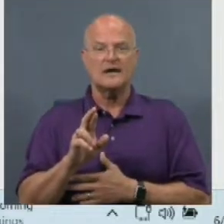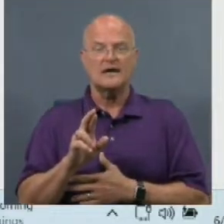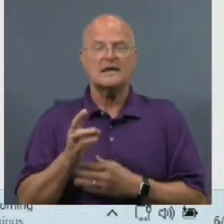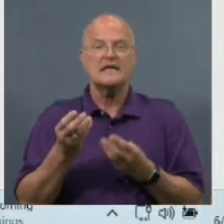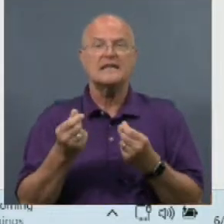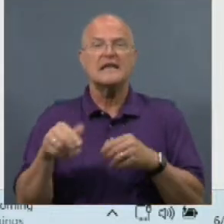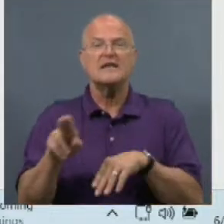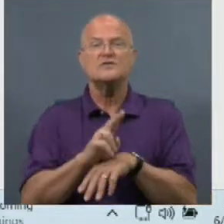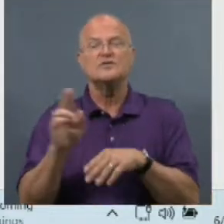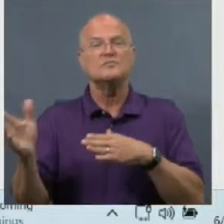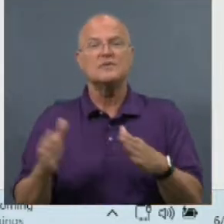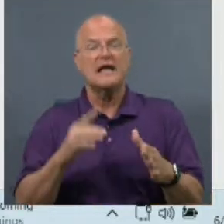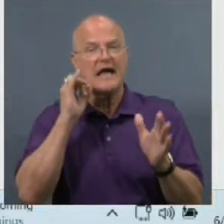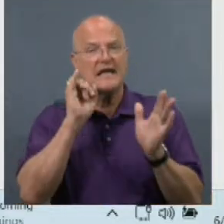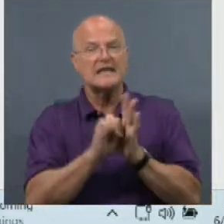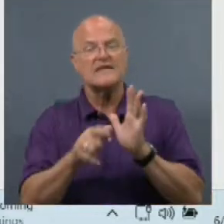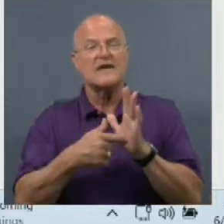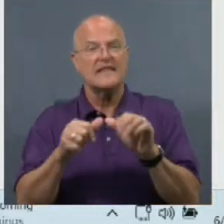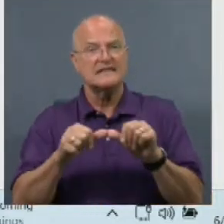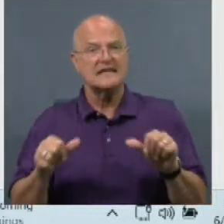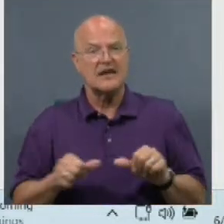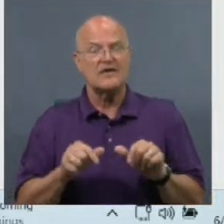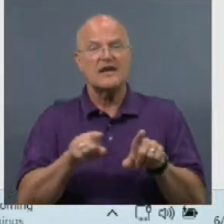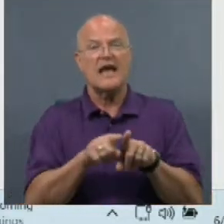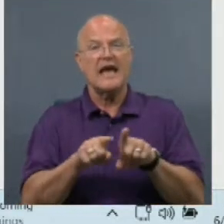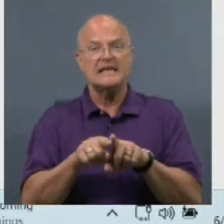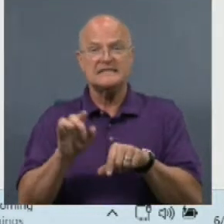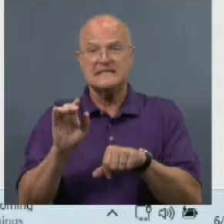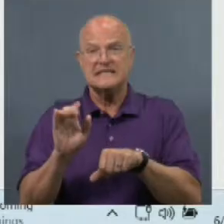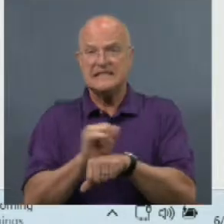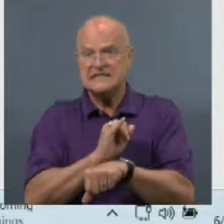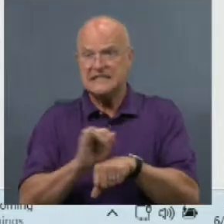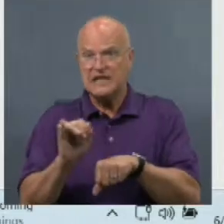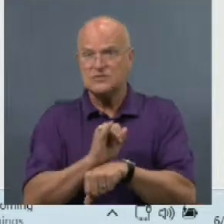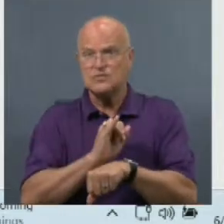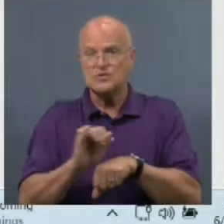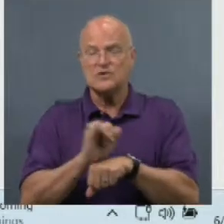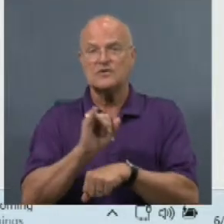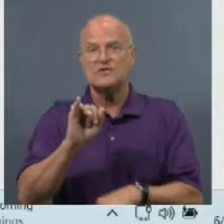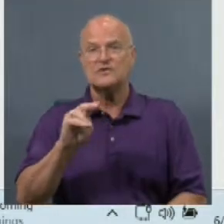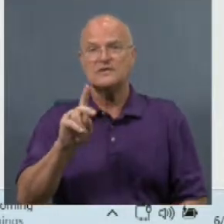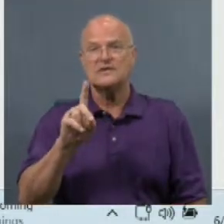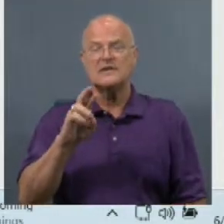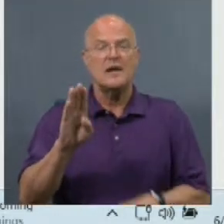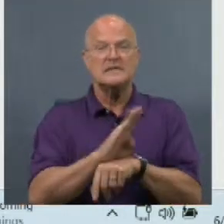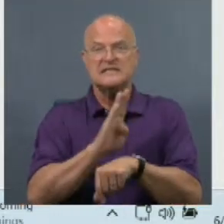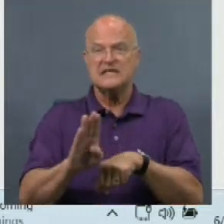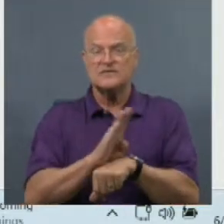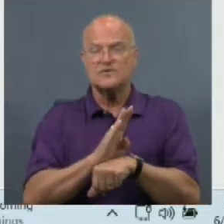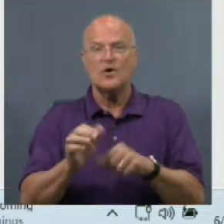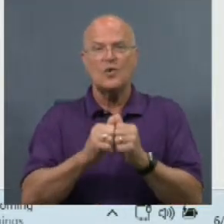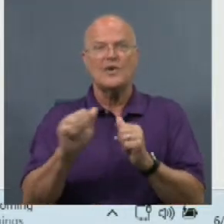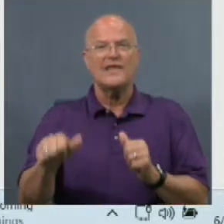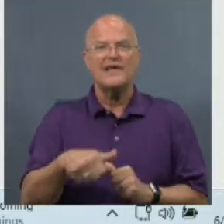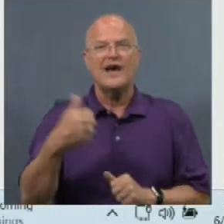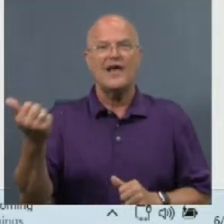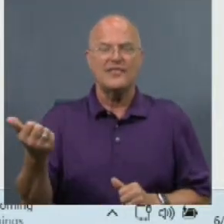use plan already identifies this area as industrial, consistent with that and with